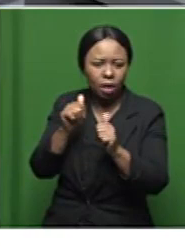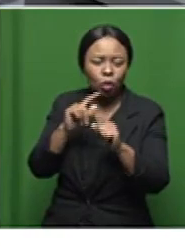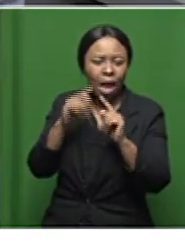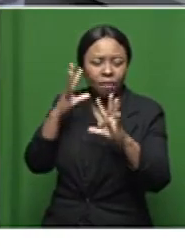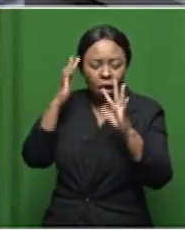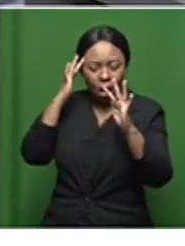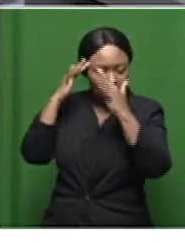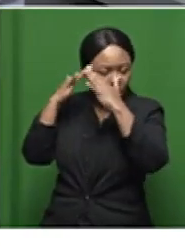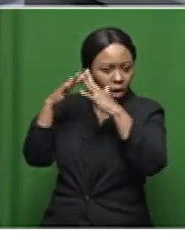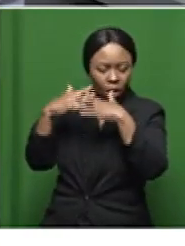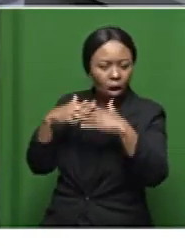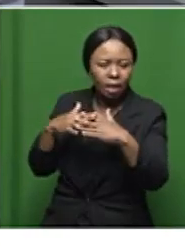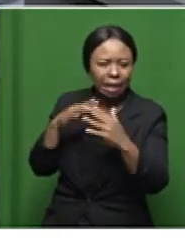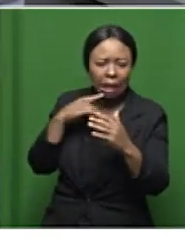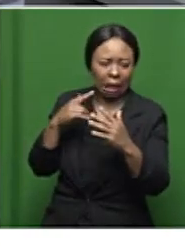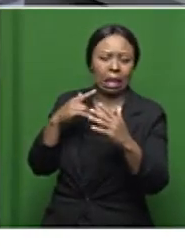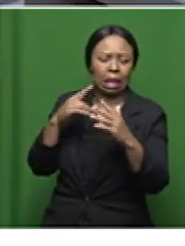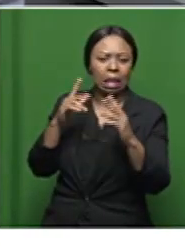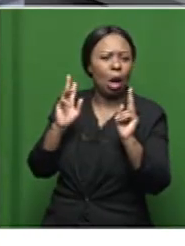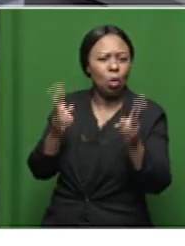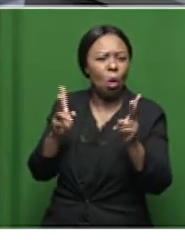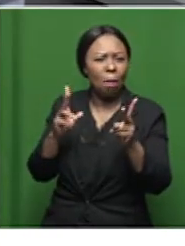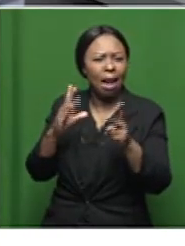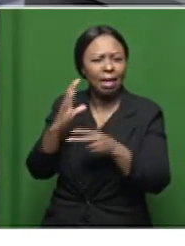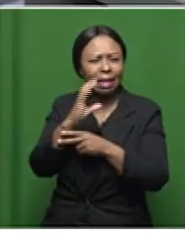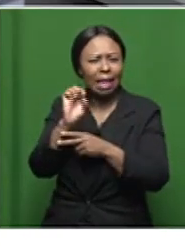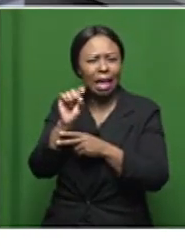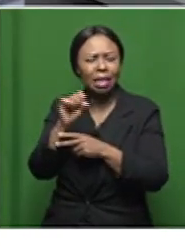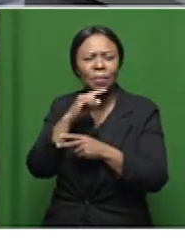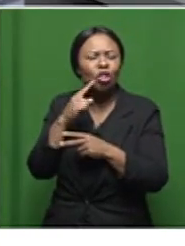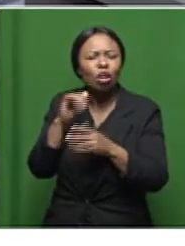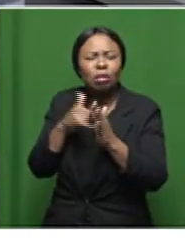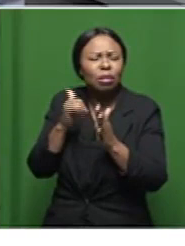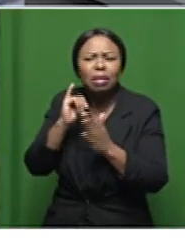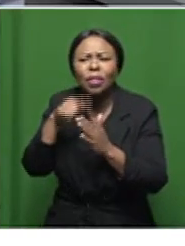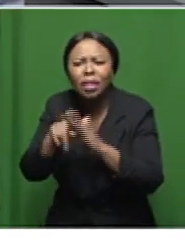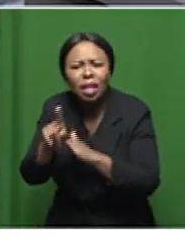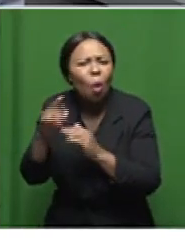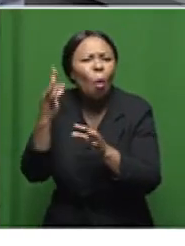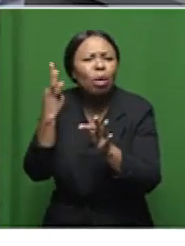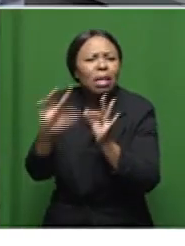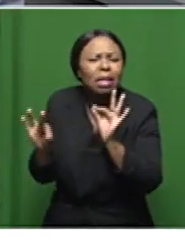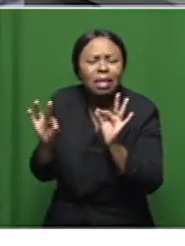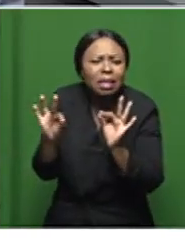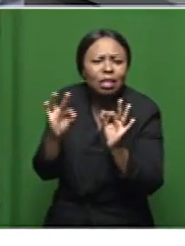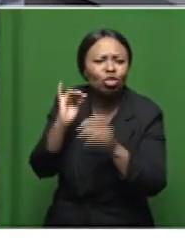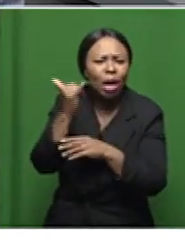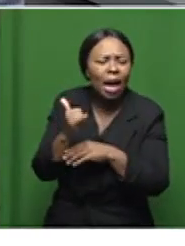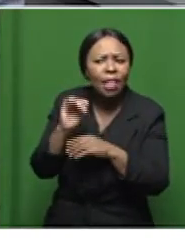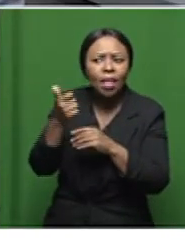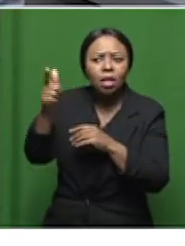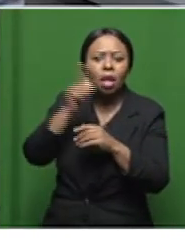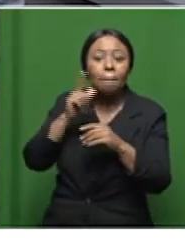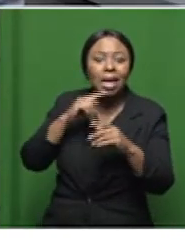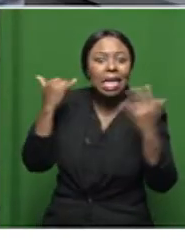head when they set up normal cells. And I thought I just came here for just a quick checkup. And then the next thing he said to me, you need to come